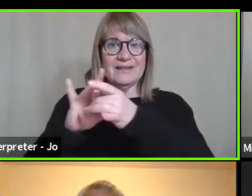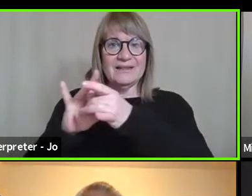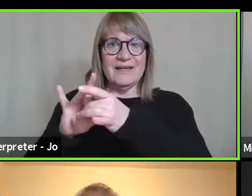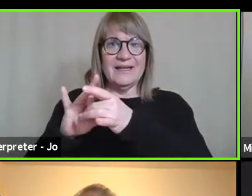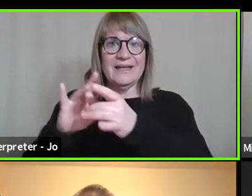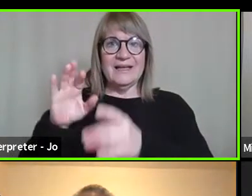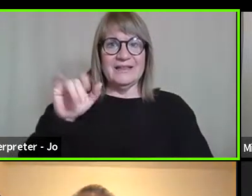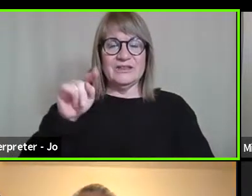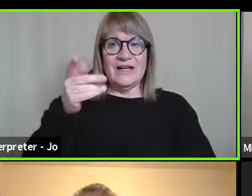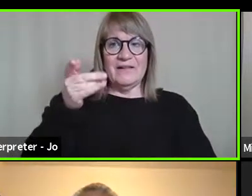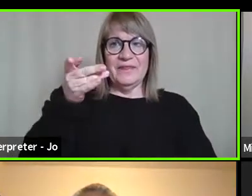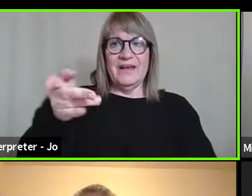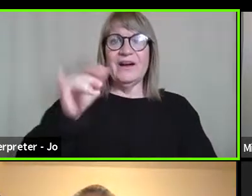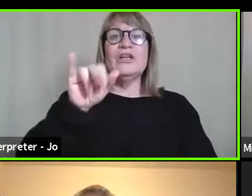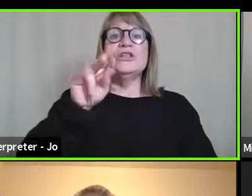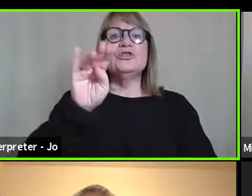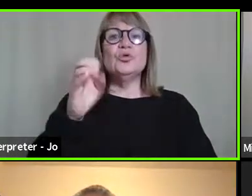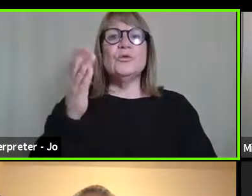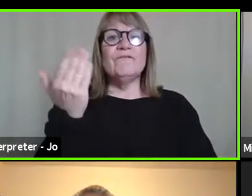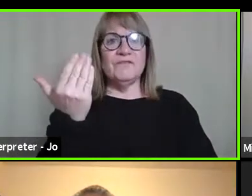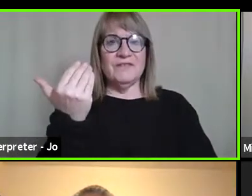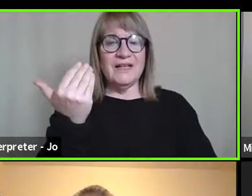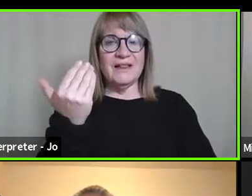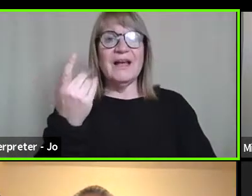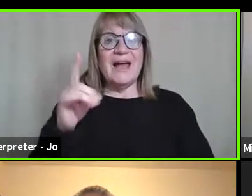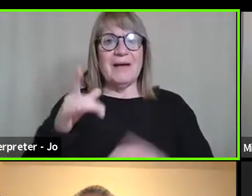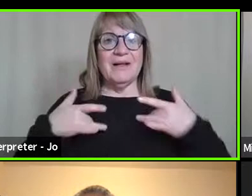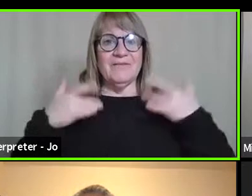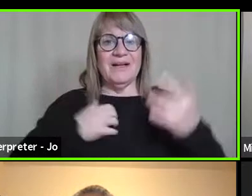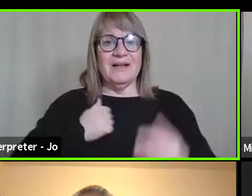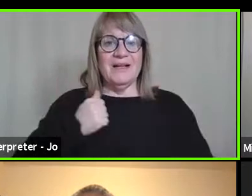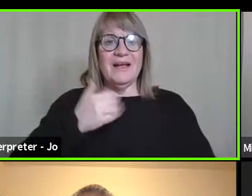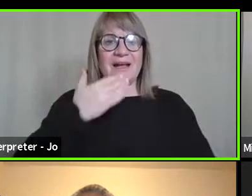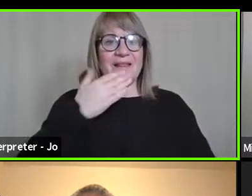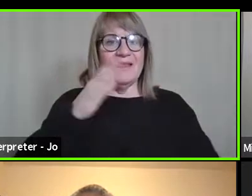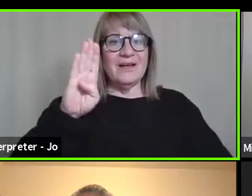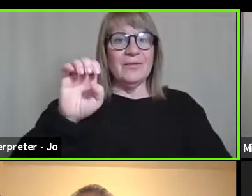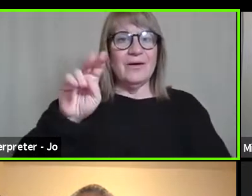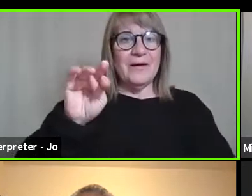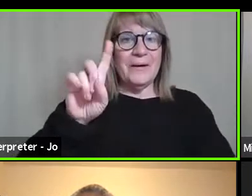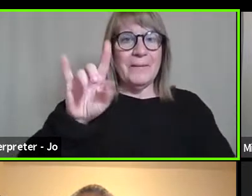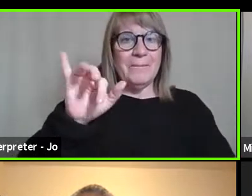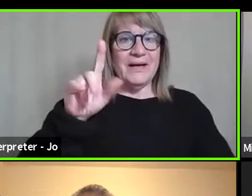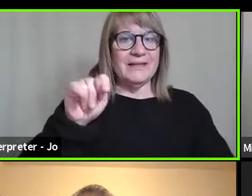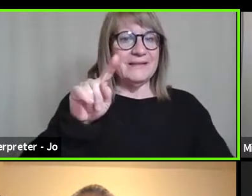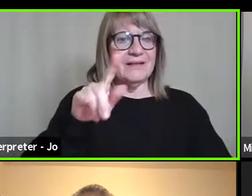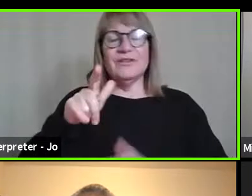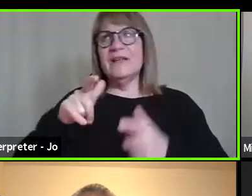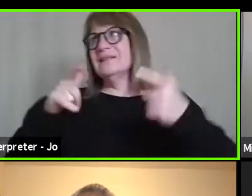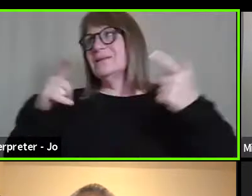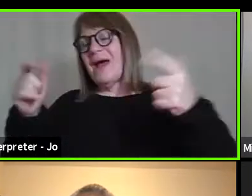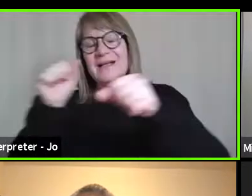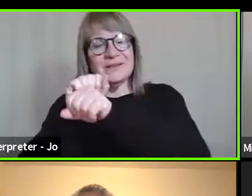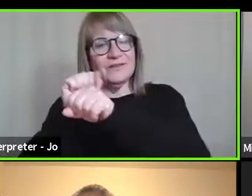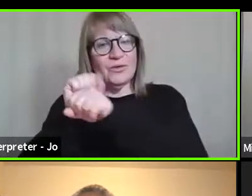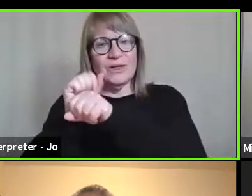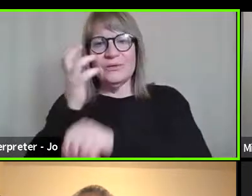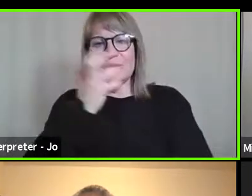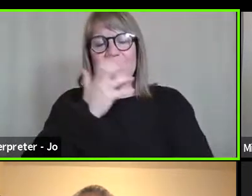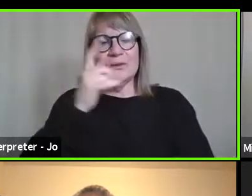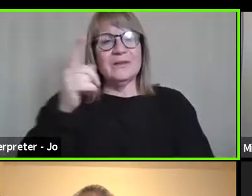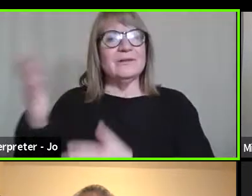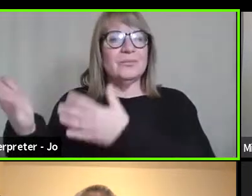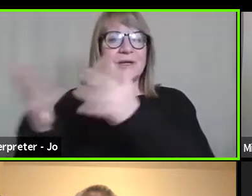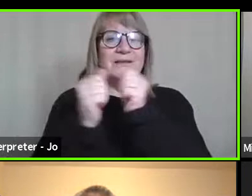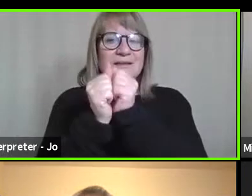15th and um to thank benedict for for doing this massive work to begin us begin to bring us